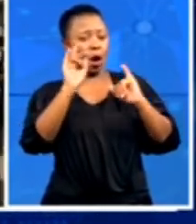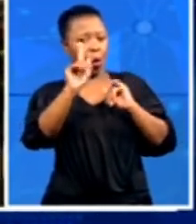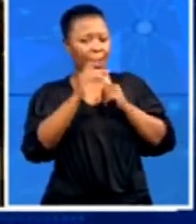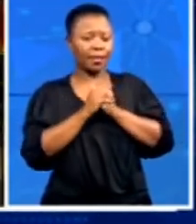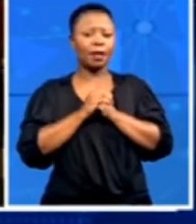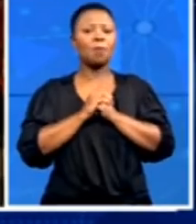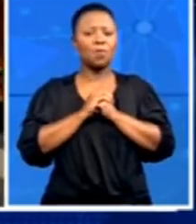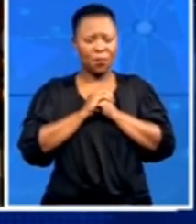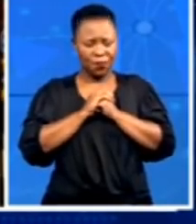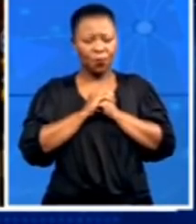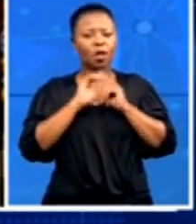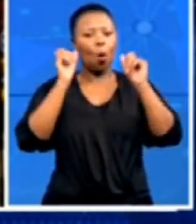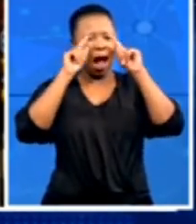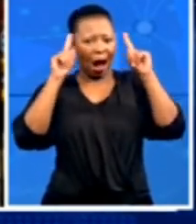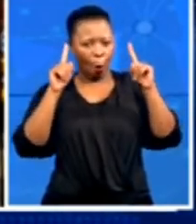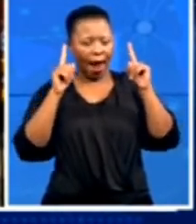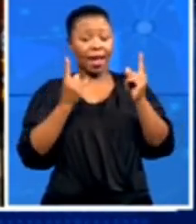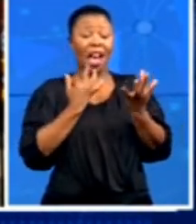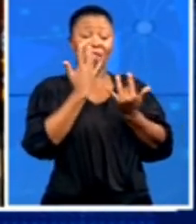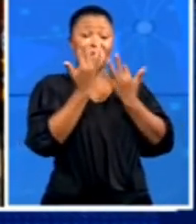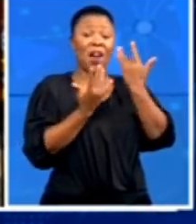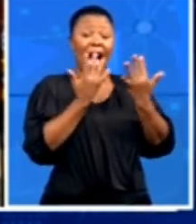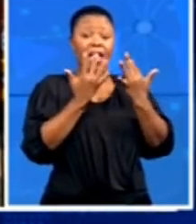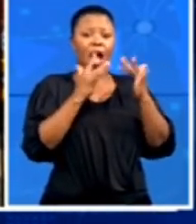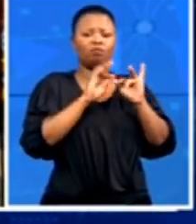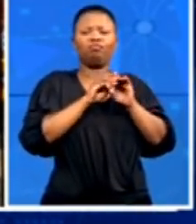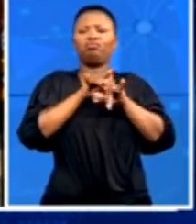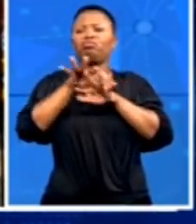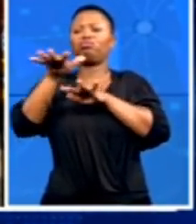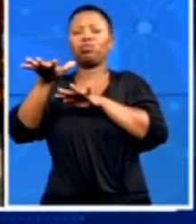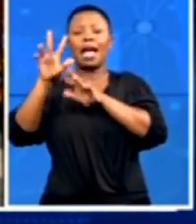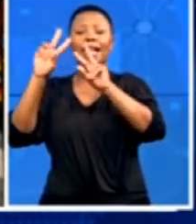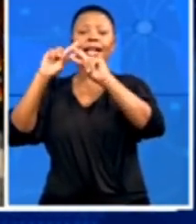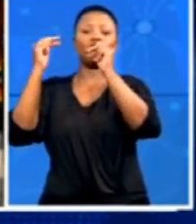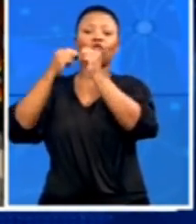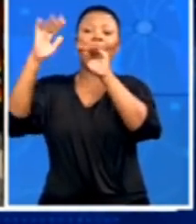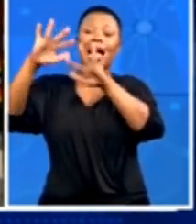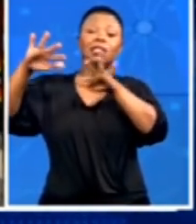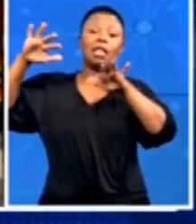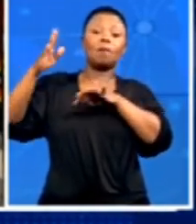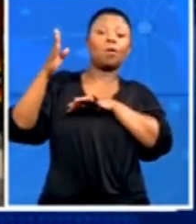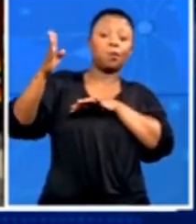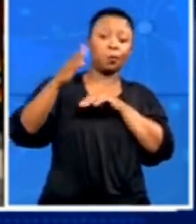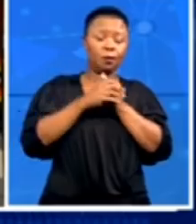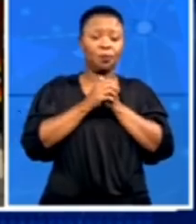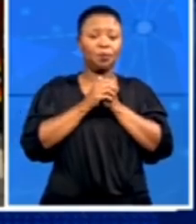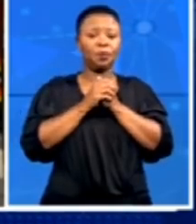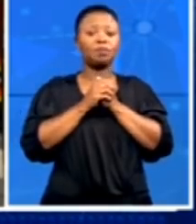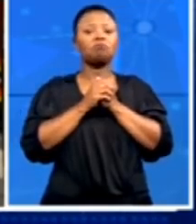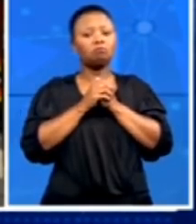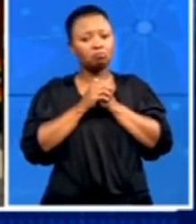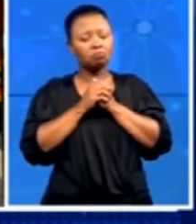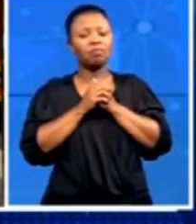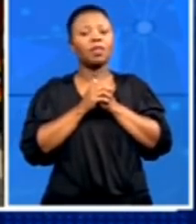spread into the National Assembly. And of course, as you would also be concerned and know